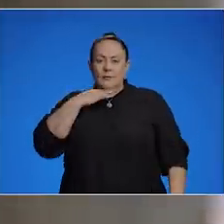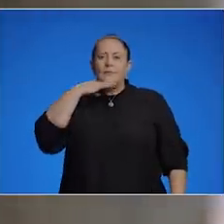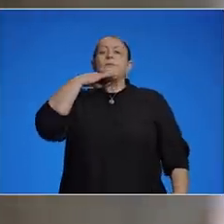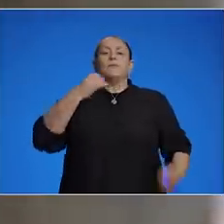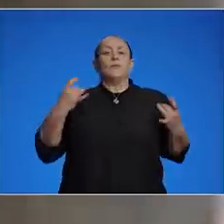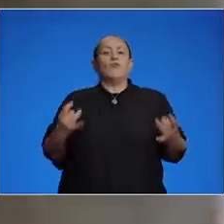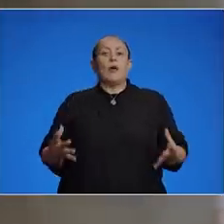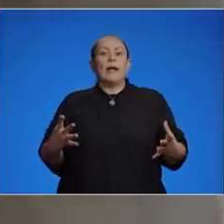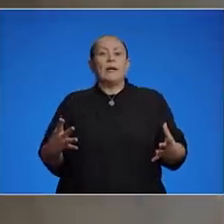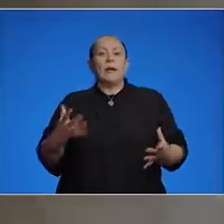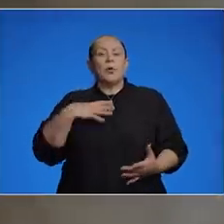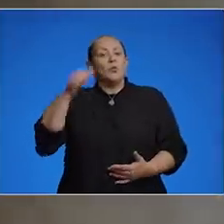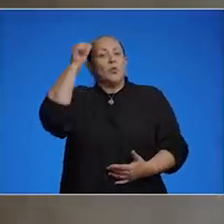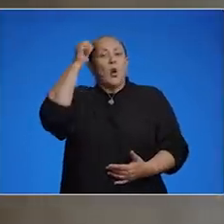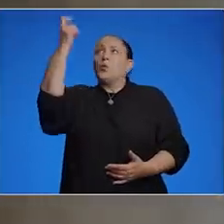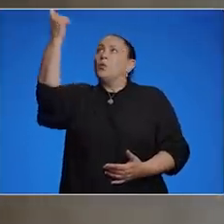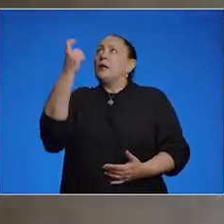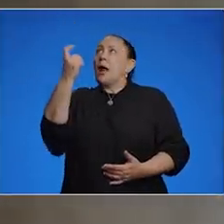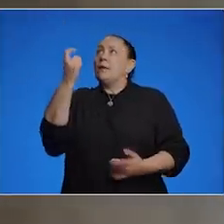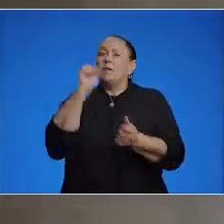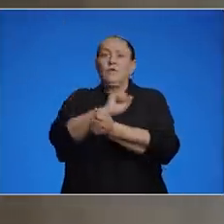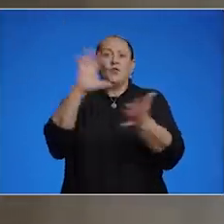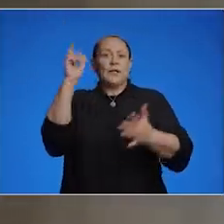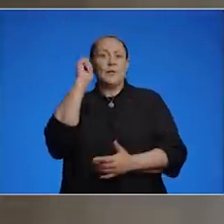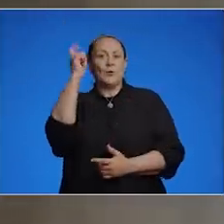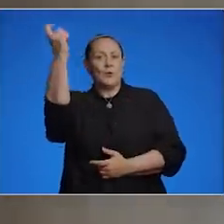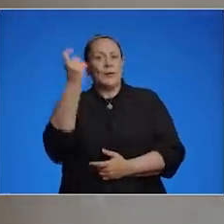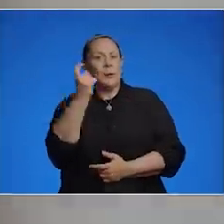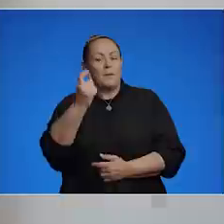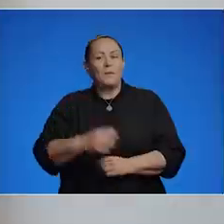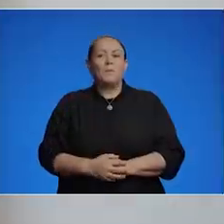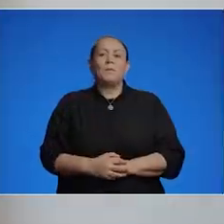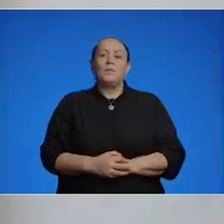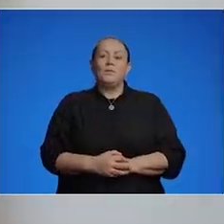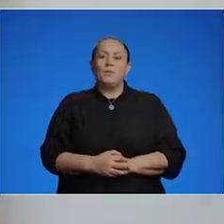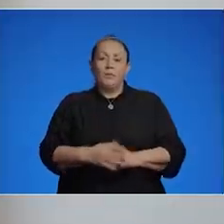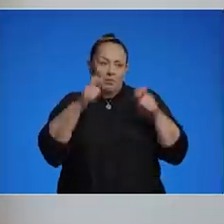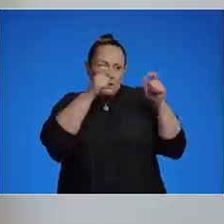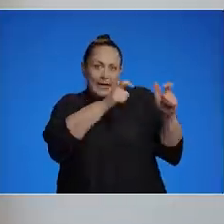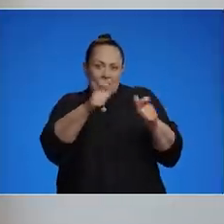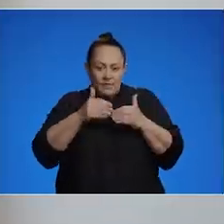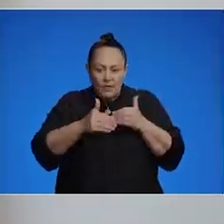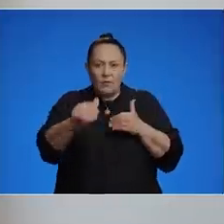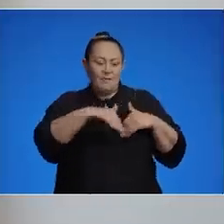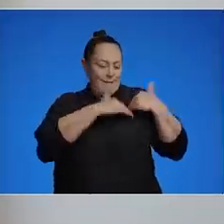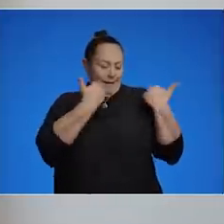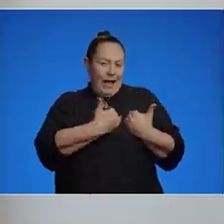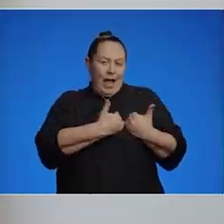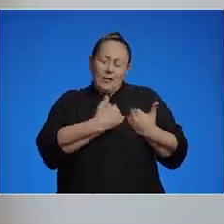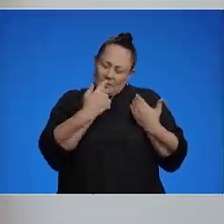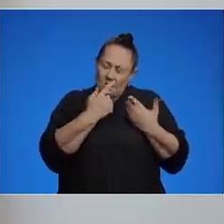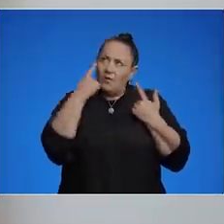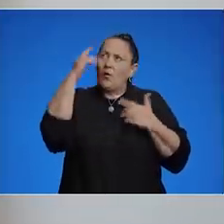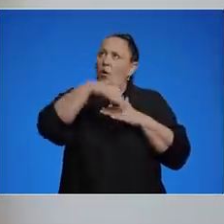your heads high, because your liberation is near at hand. Watch yourselves, or your hearts will be